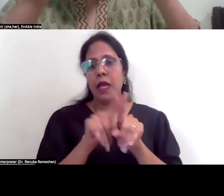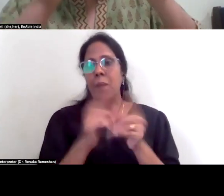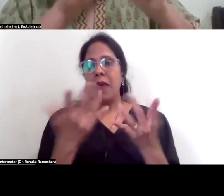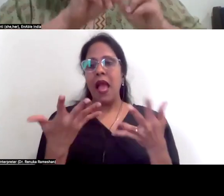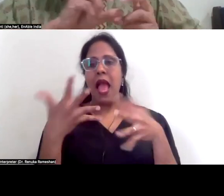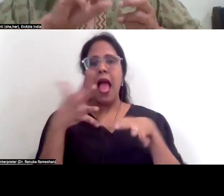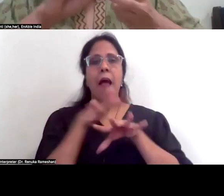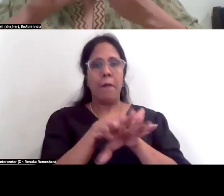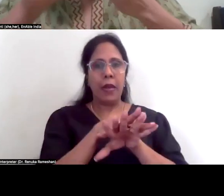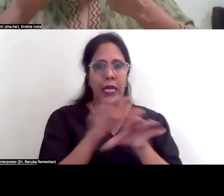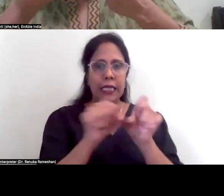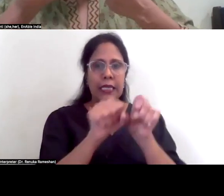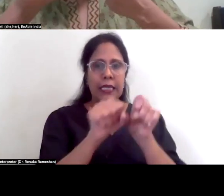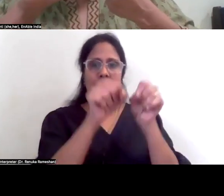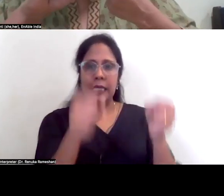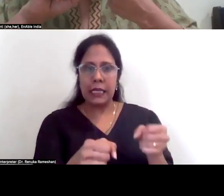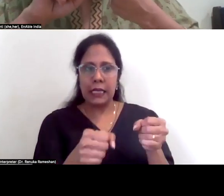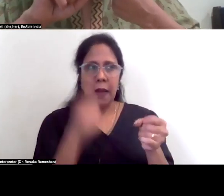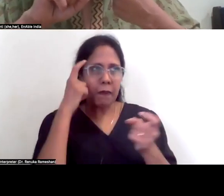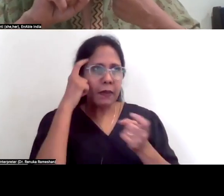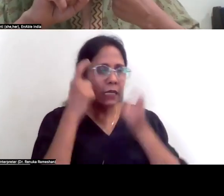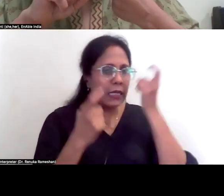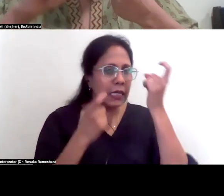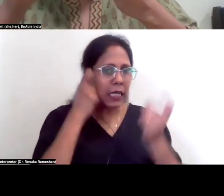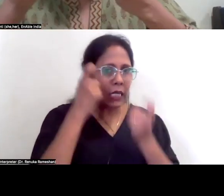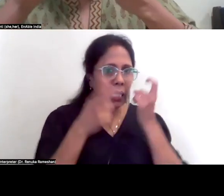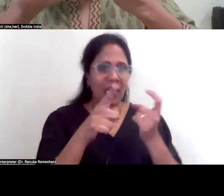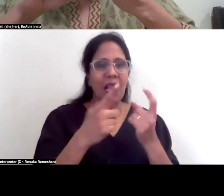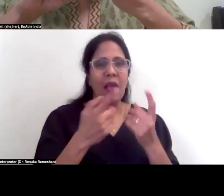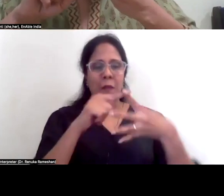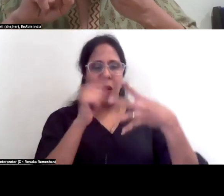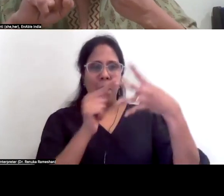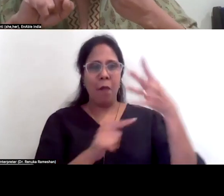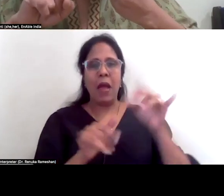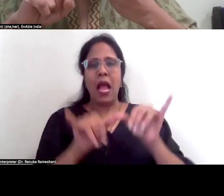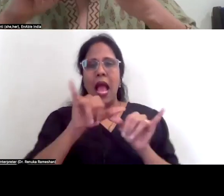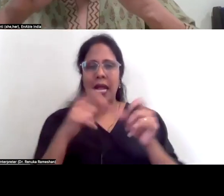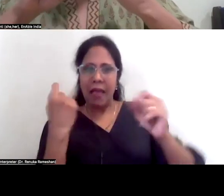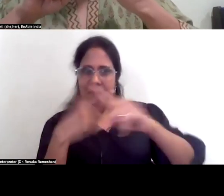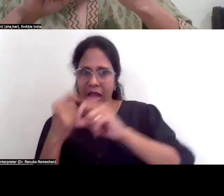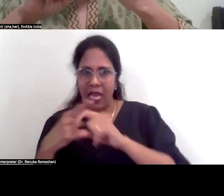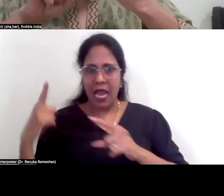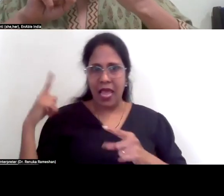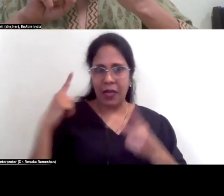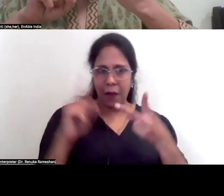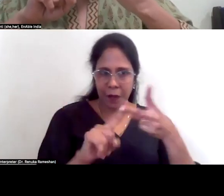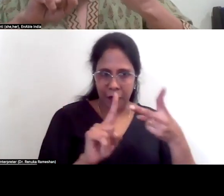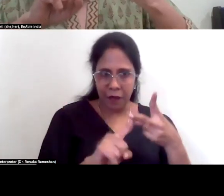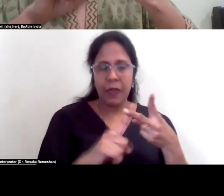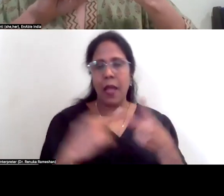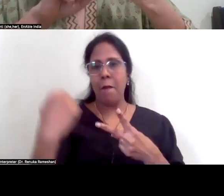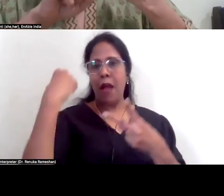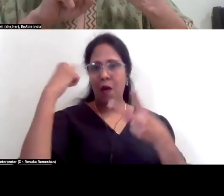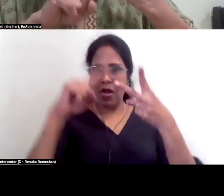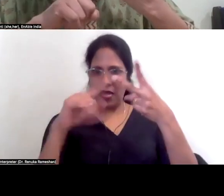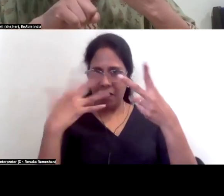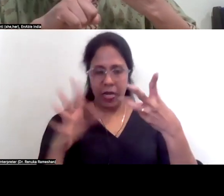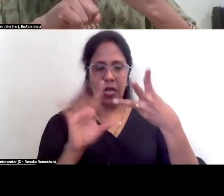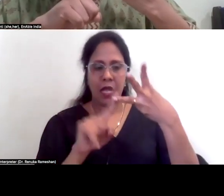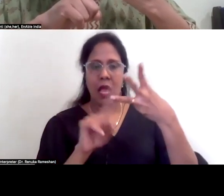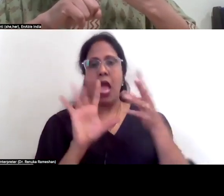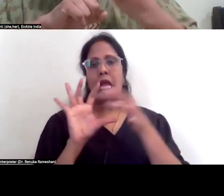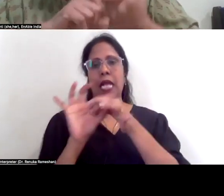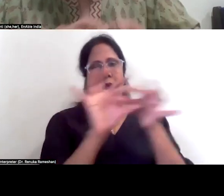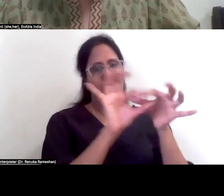systems thinking using I already talked about adaptive leadership. I talked about power. I talked about connections. Let me go to the